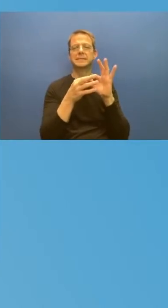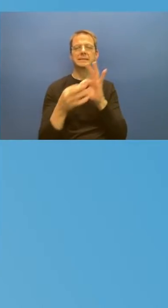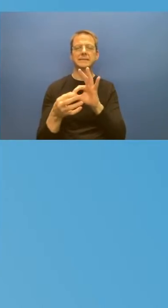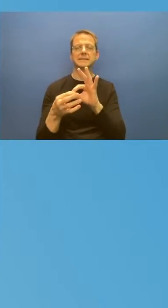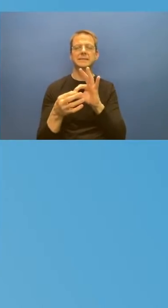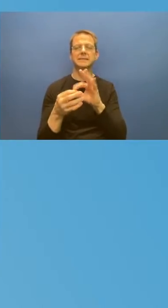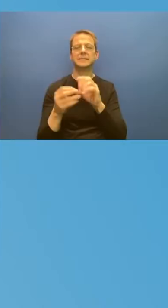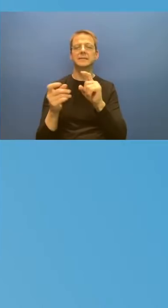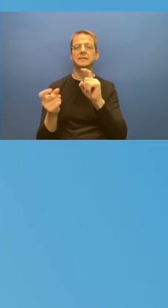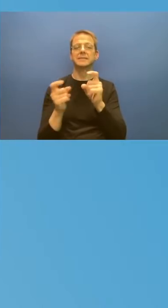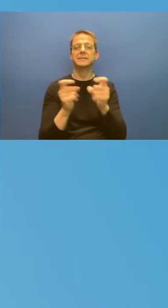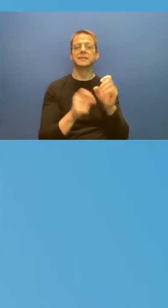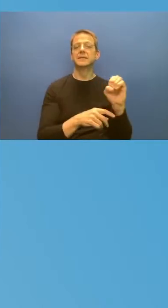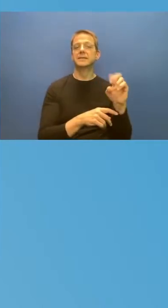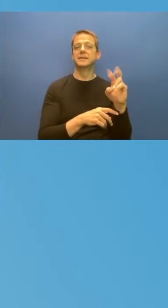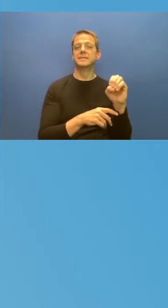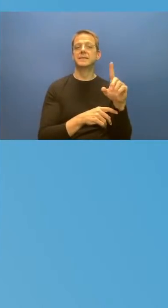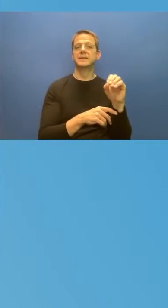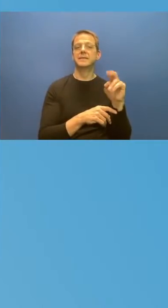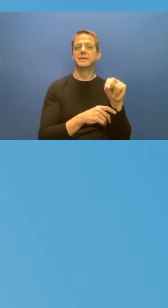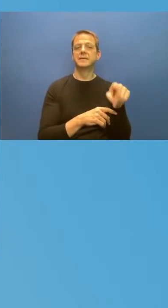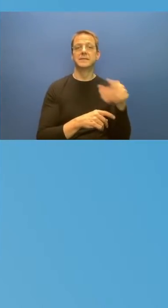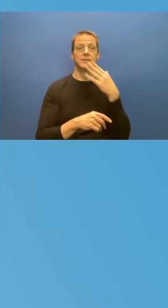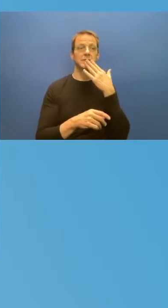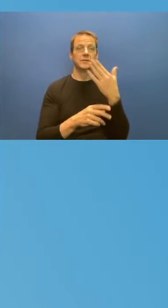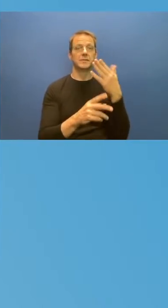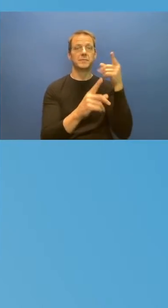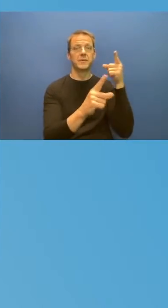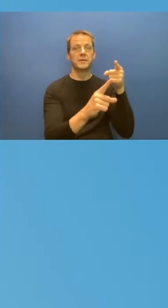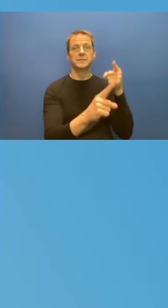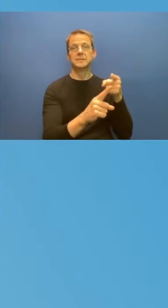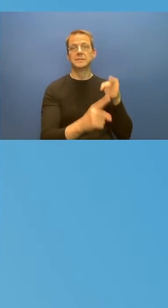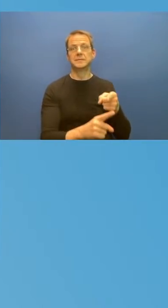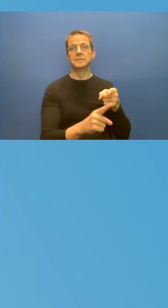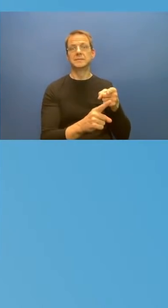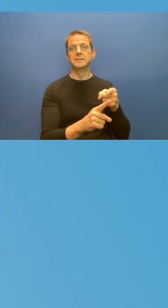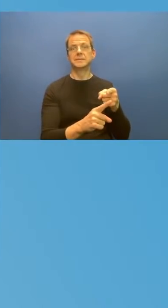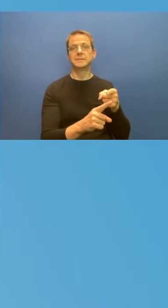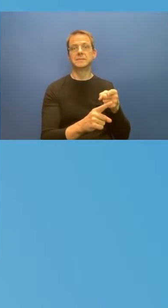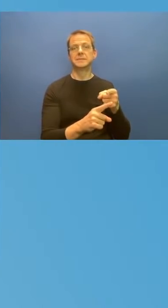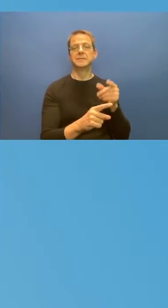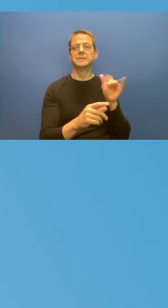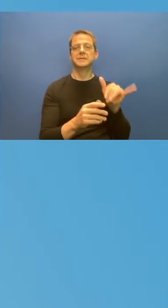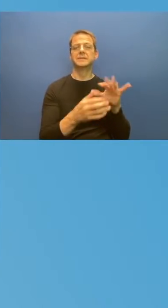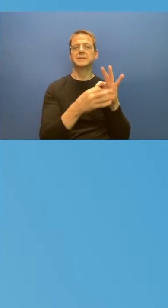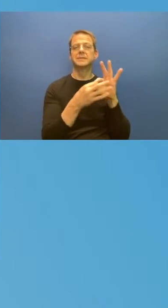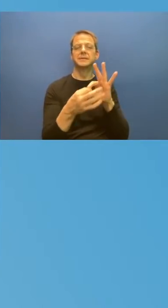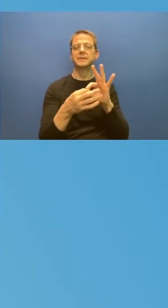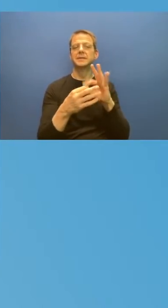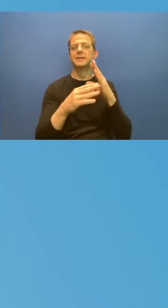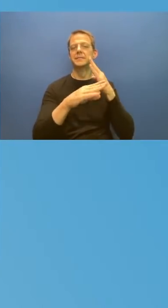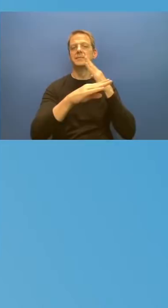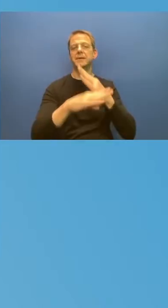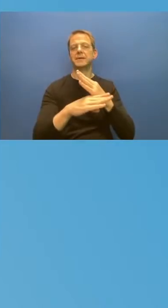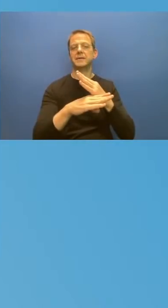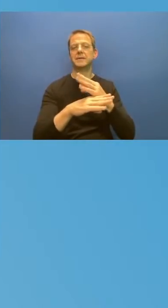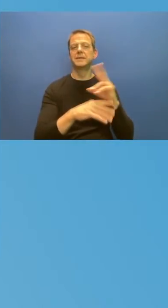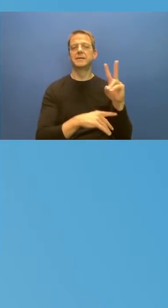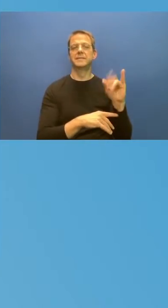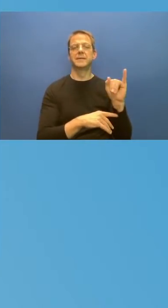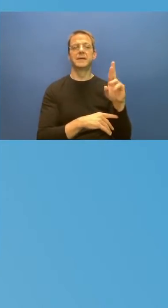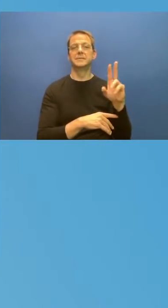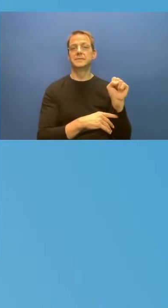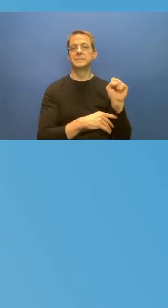There's certain barriers that a virus has to go through that's really going to weed out certain